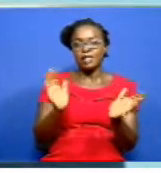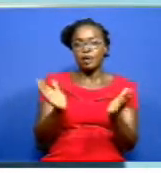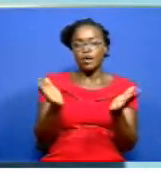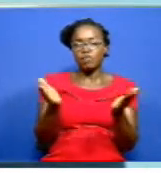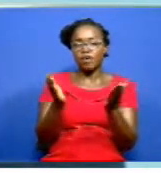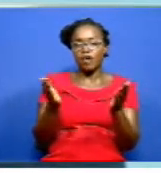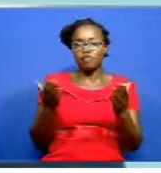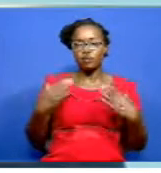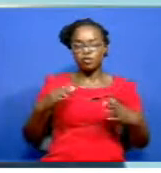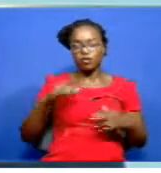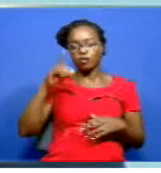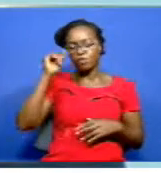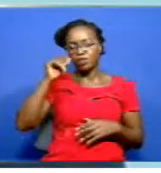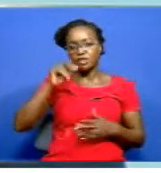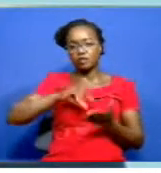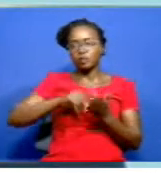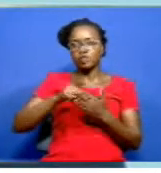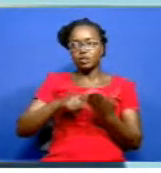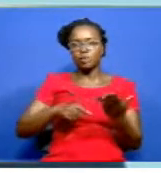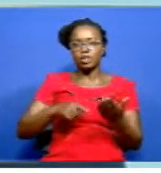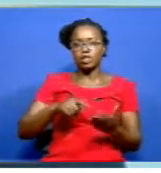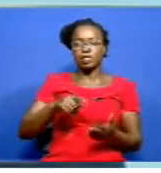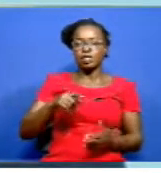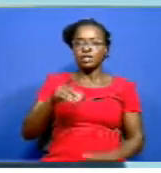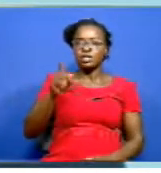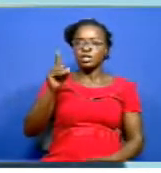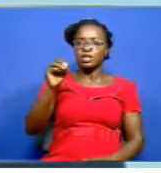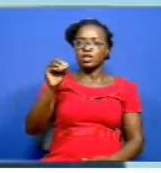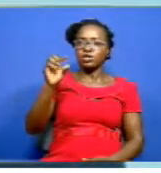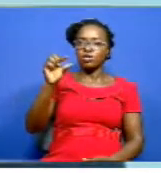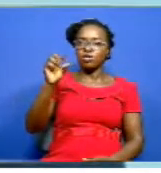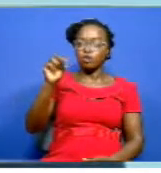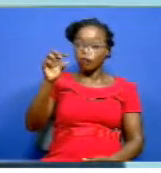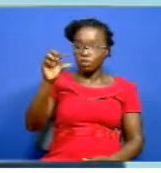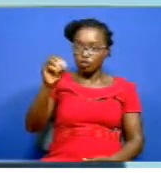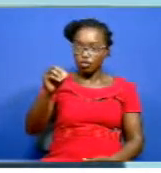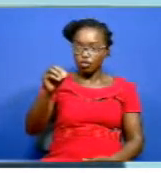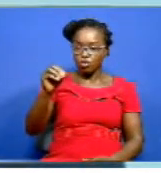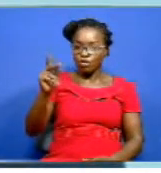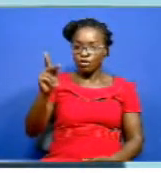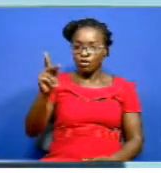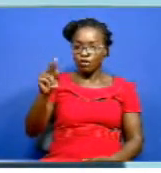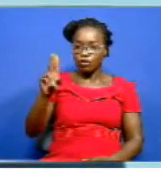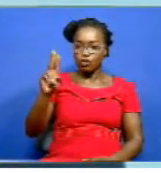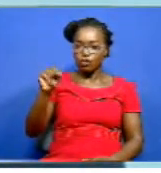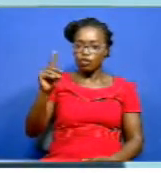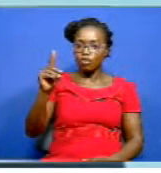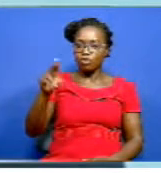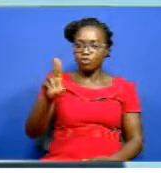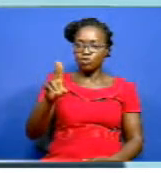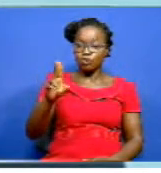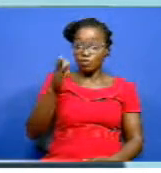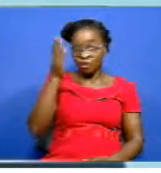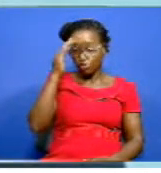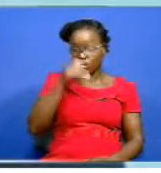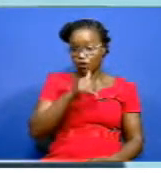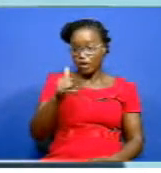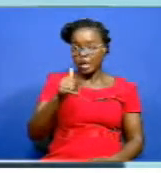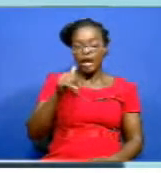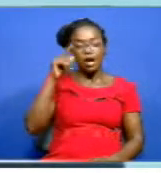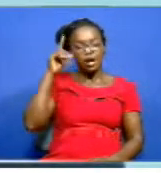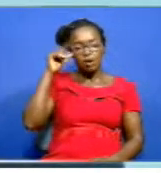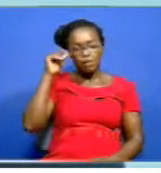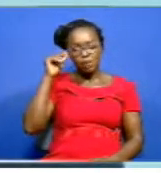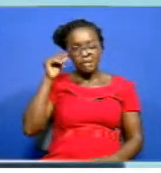Mombasa. One of those projects is Dongo Kundu, which you are familiar with. It is in Mombasa, but